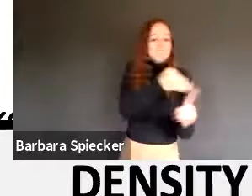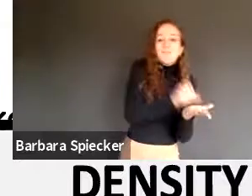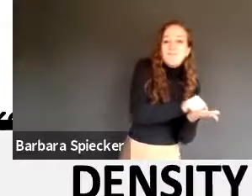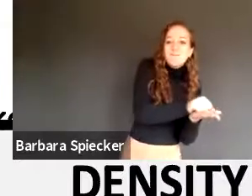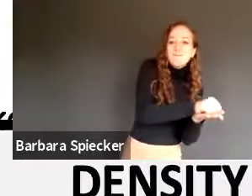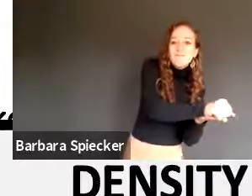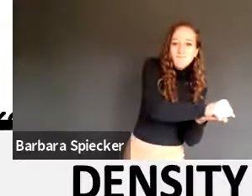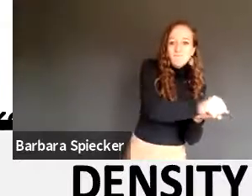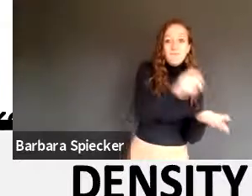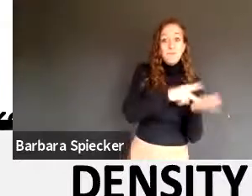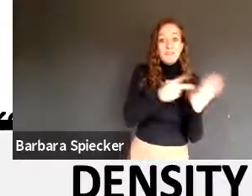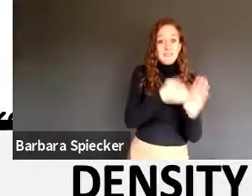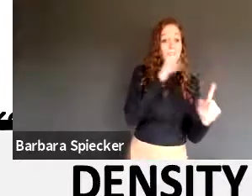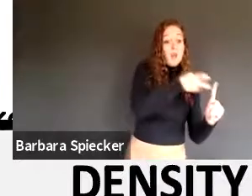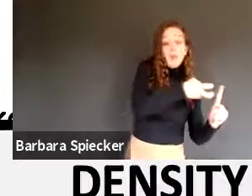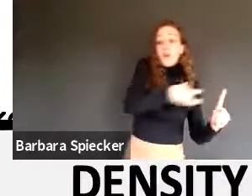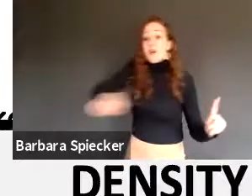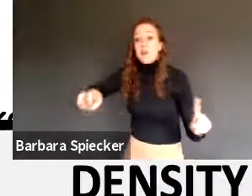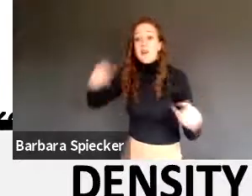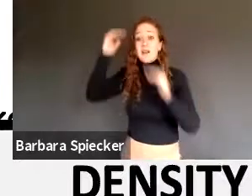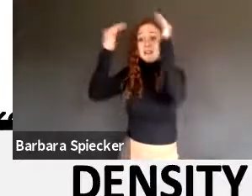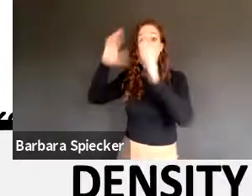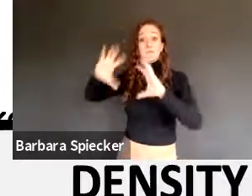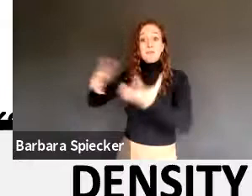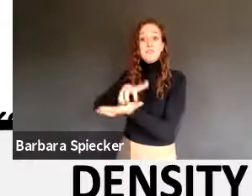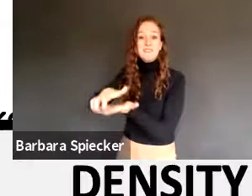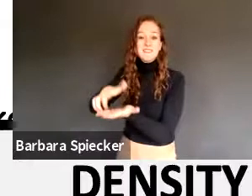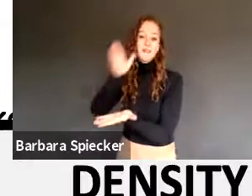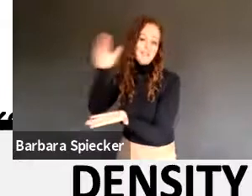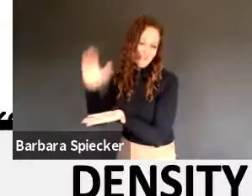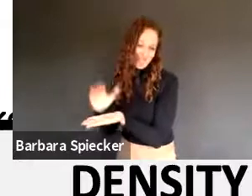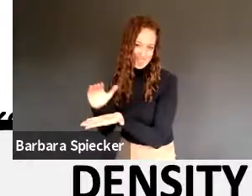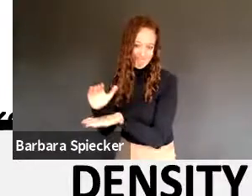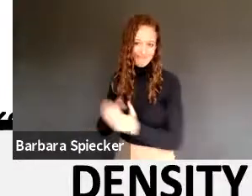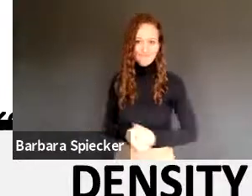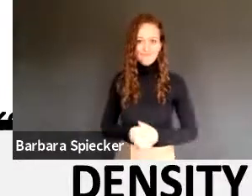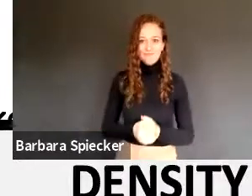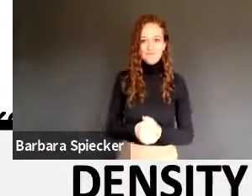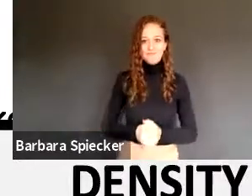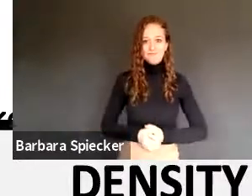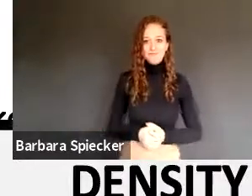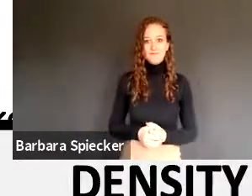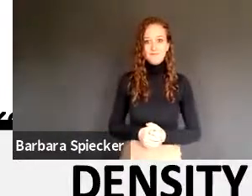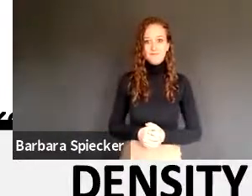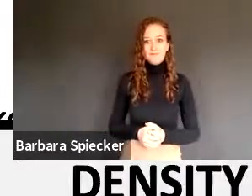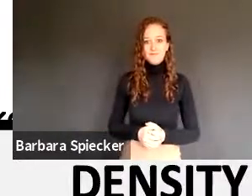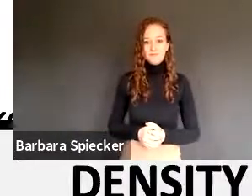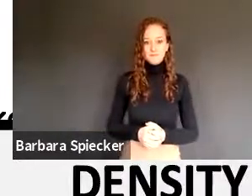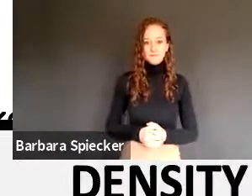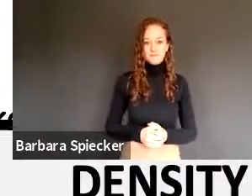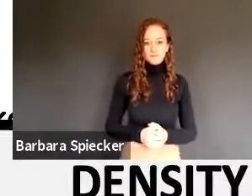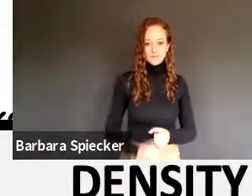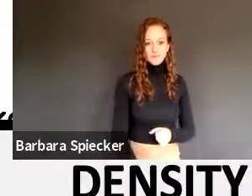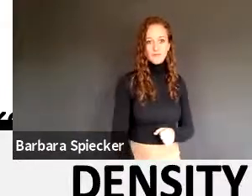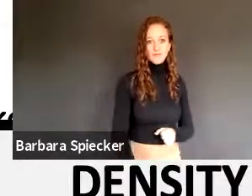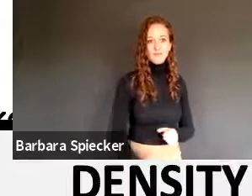tastier. They're more delicious than adults. So herbivores preferentially graze on them instead of adults, contributing to low overall population density.